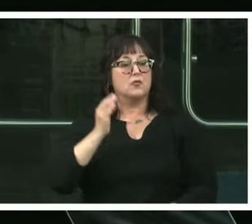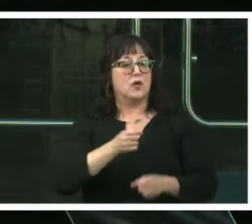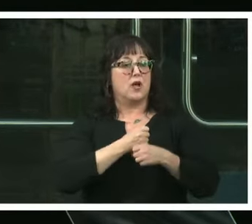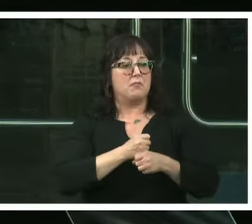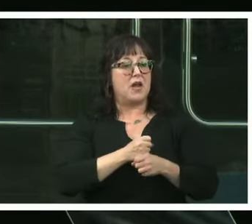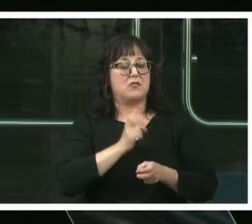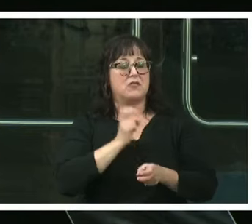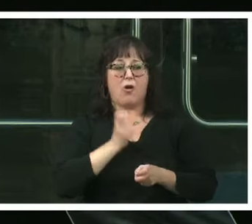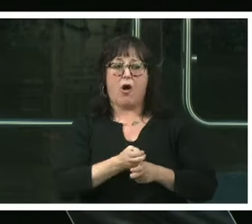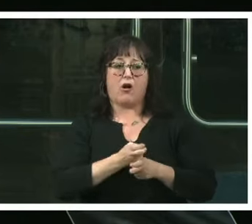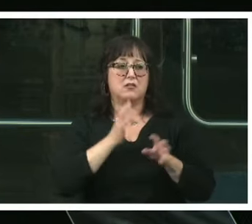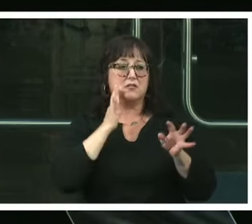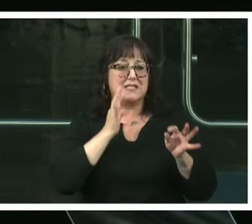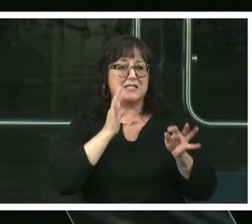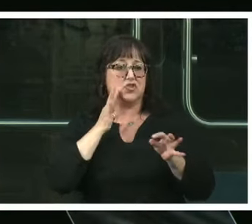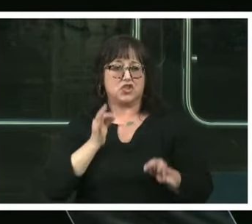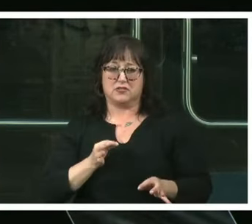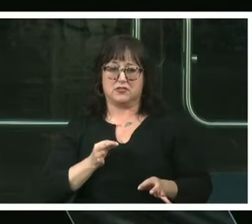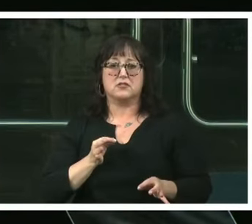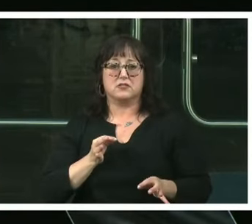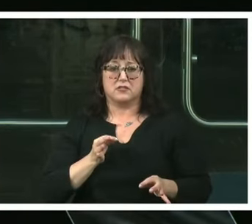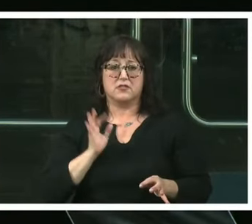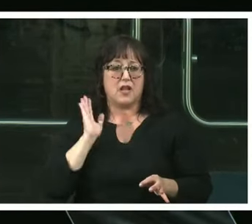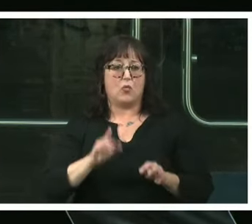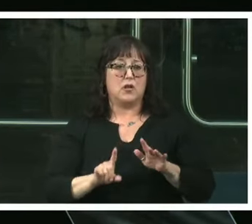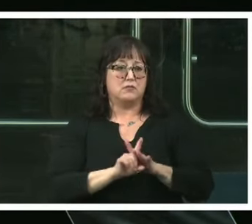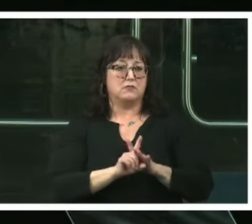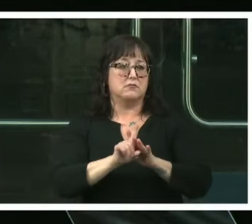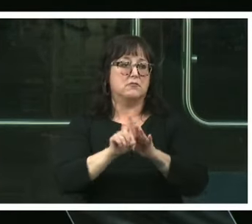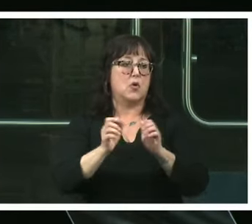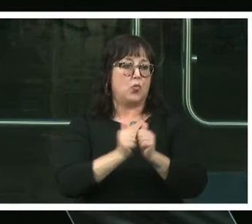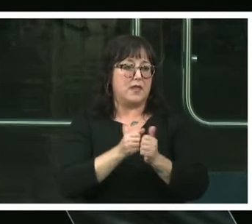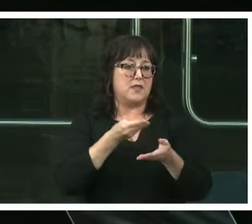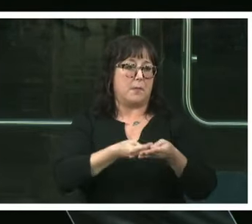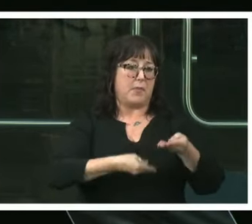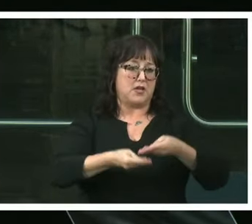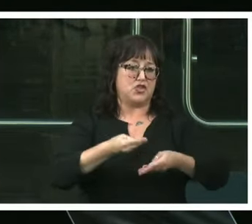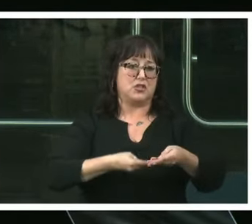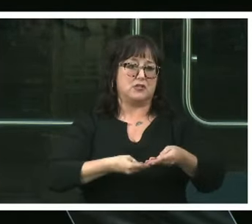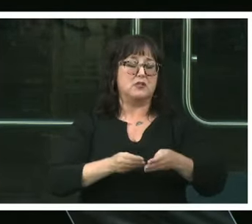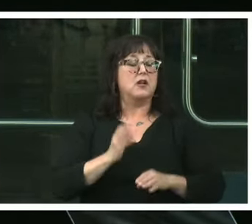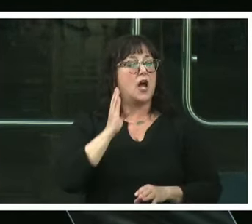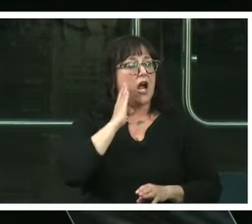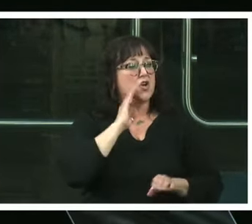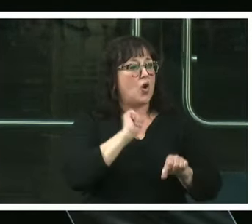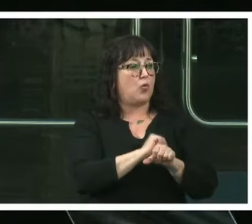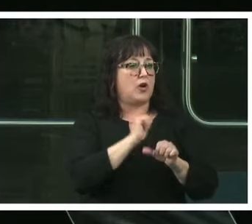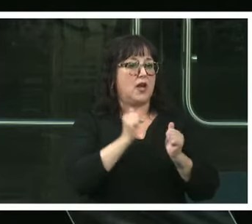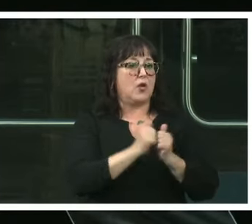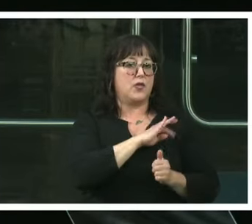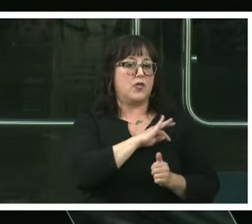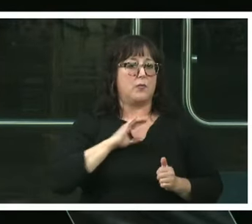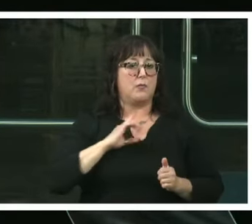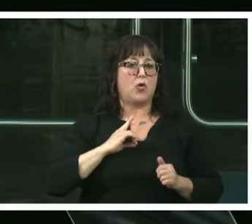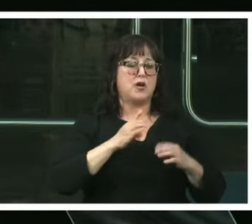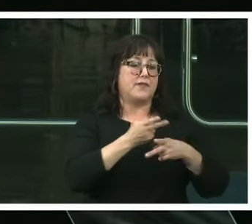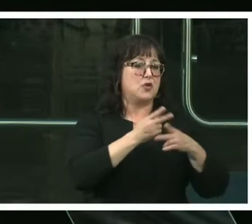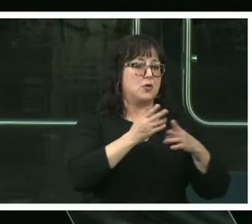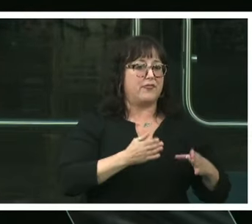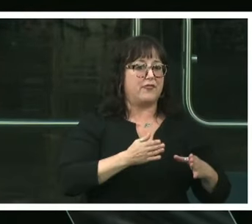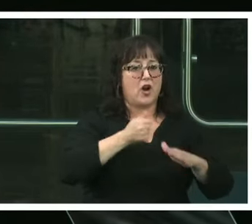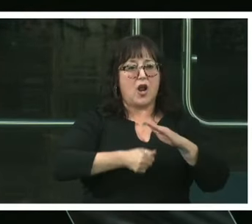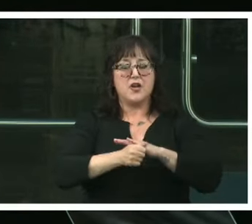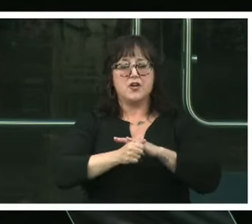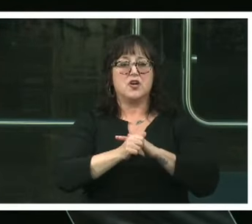And we will make the hard choices facing us with our budget. I know working with the Board of Supervisors under President